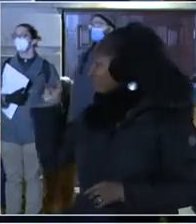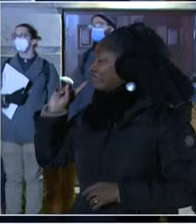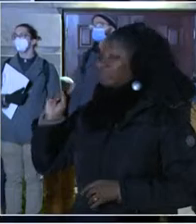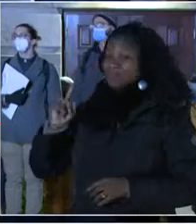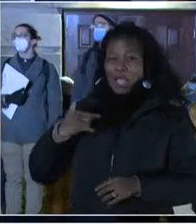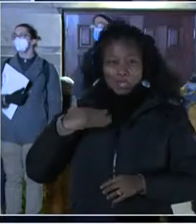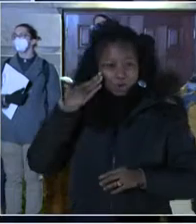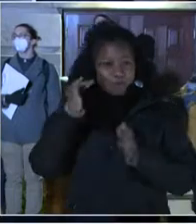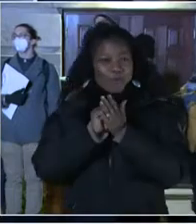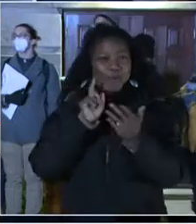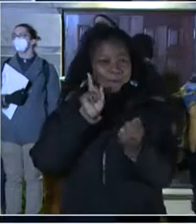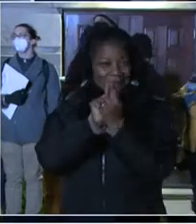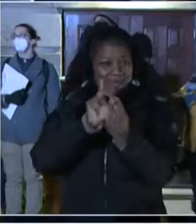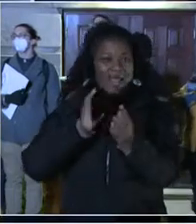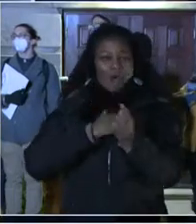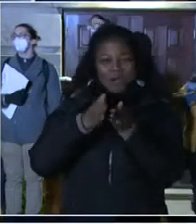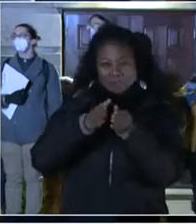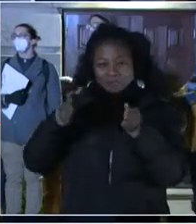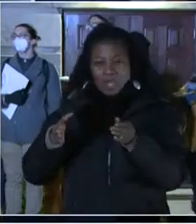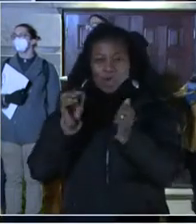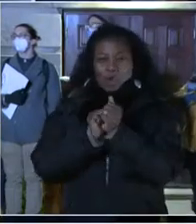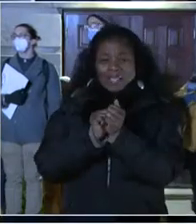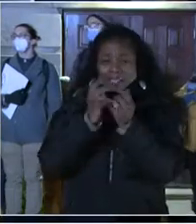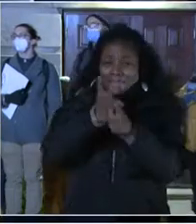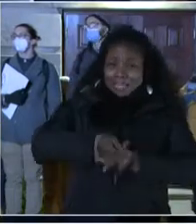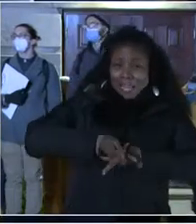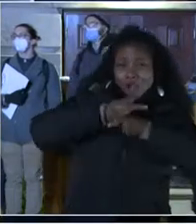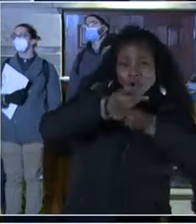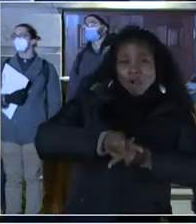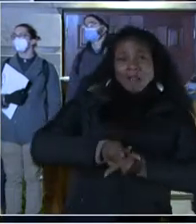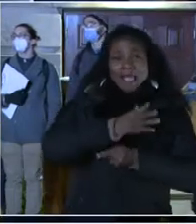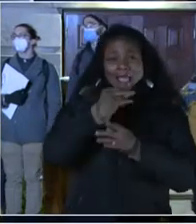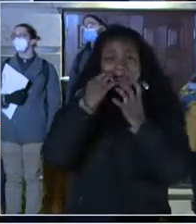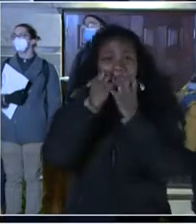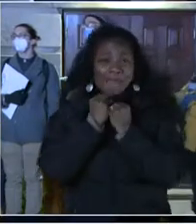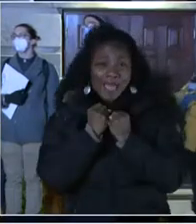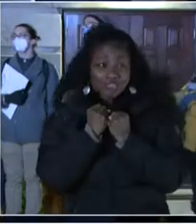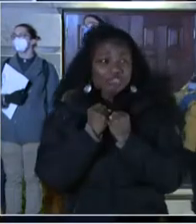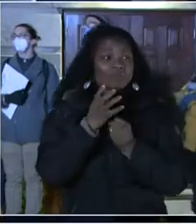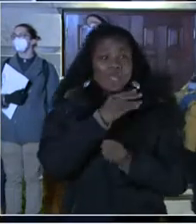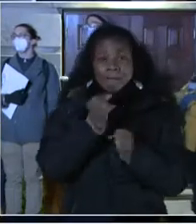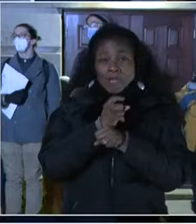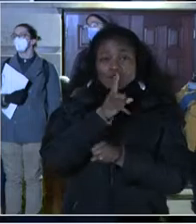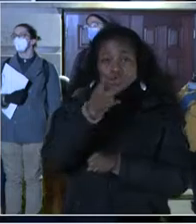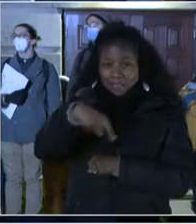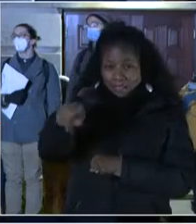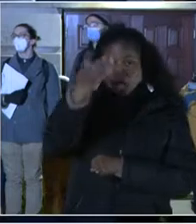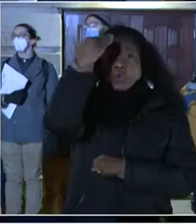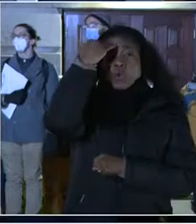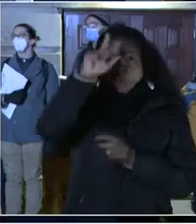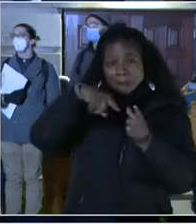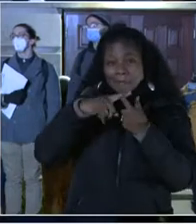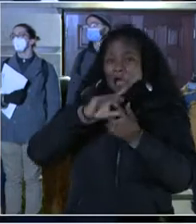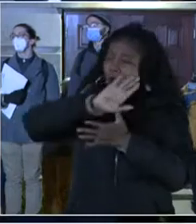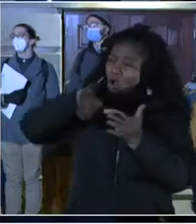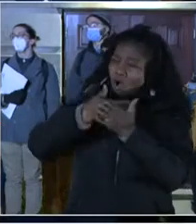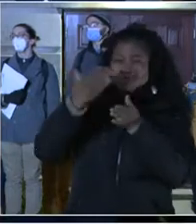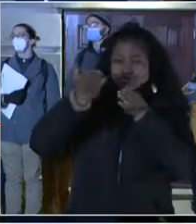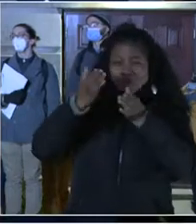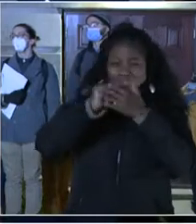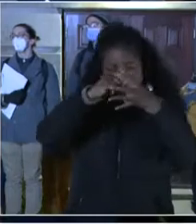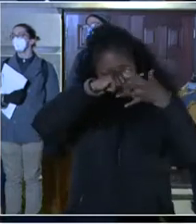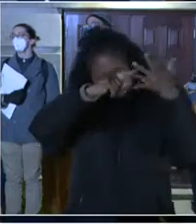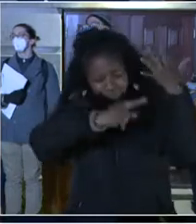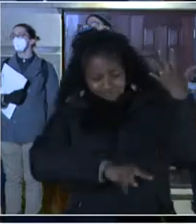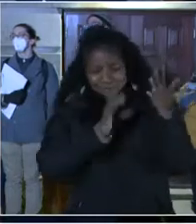neighbors tonight with care and compassion and make sure that they know about the immense services that we have